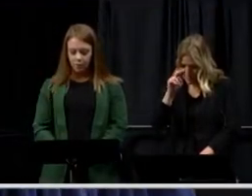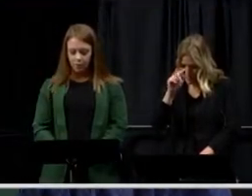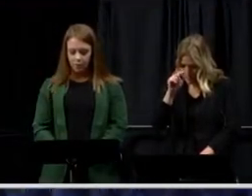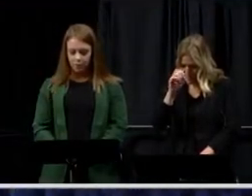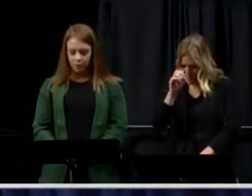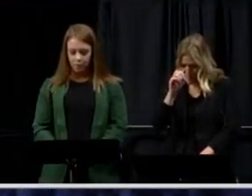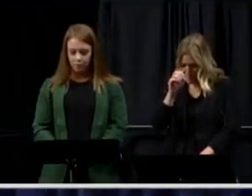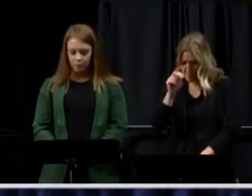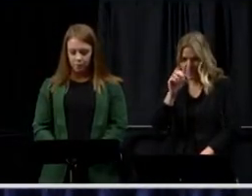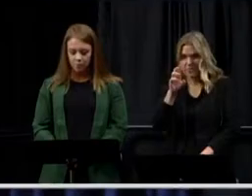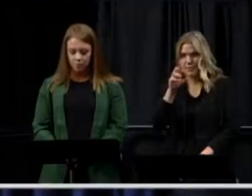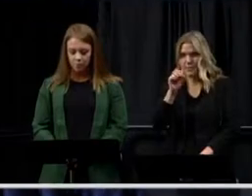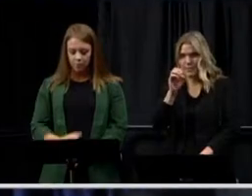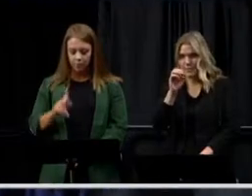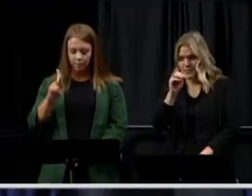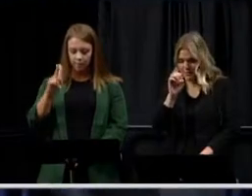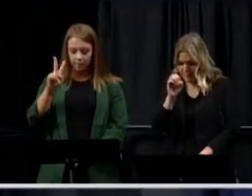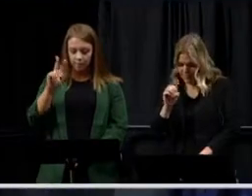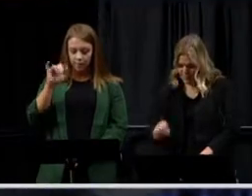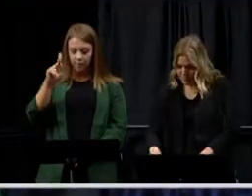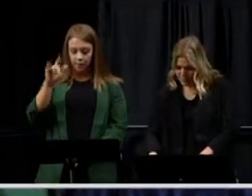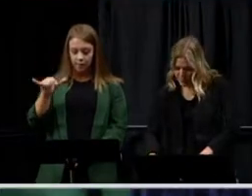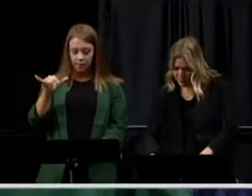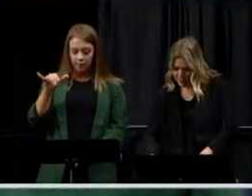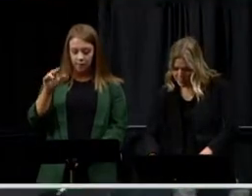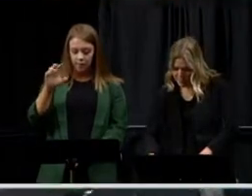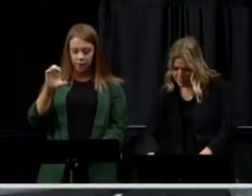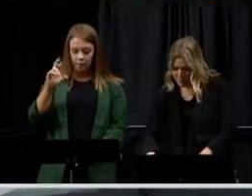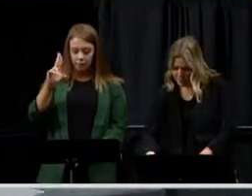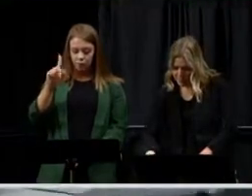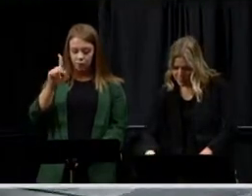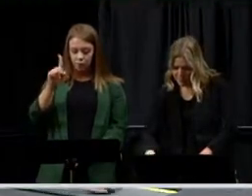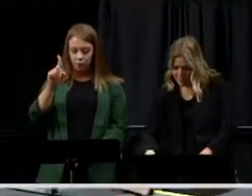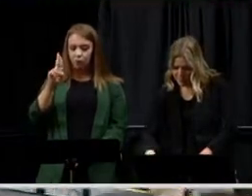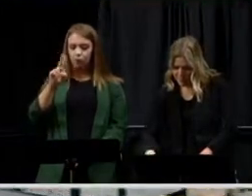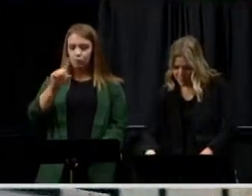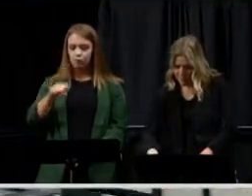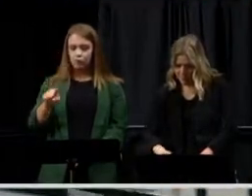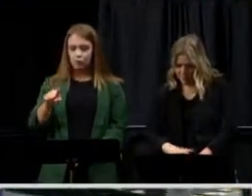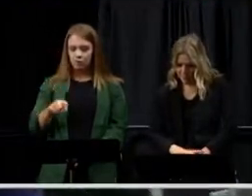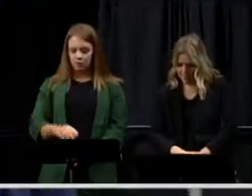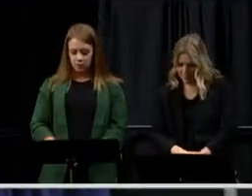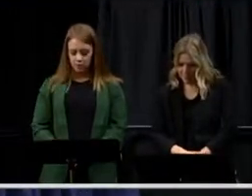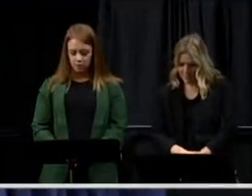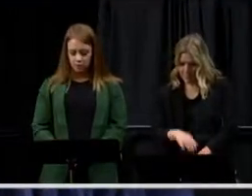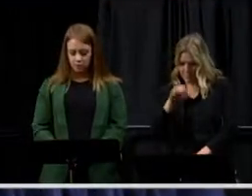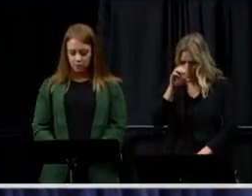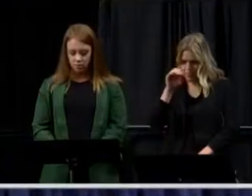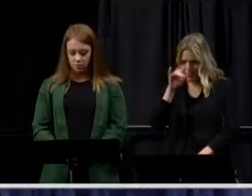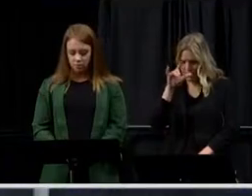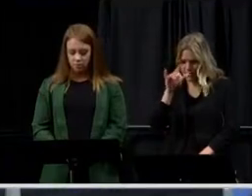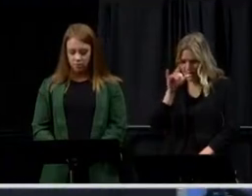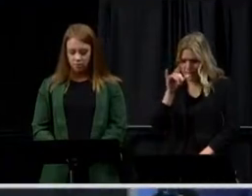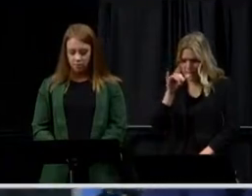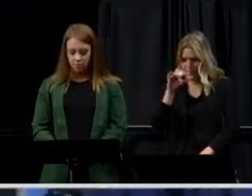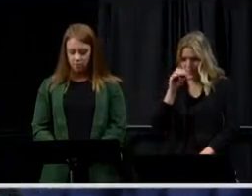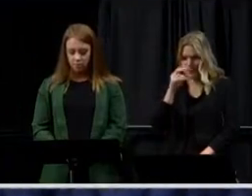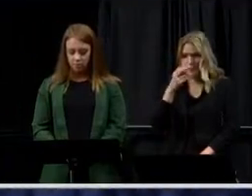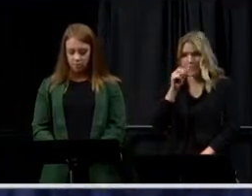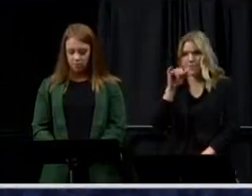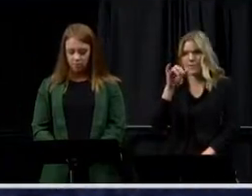Newsom. Mickey Avon Mandano Cruz. Emily Hope